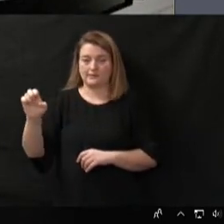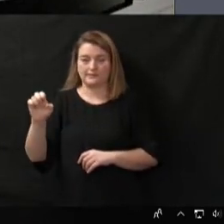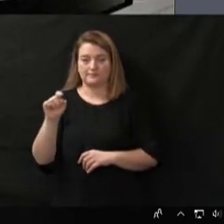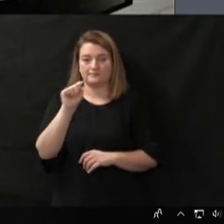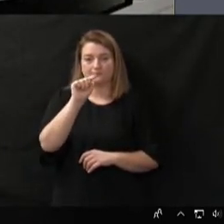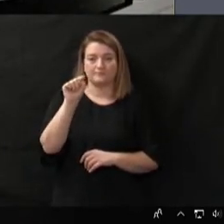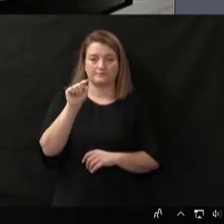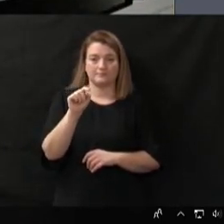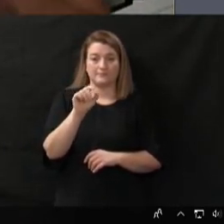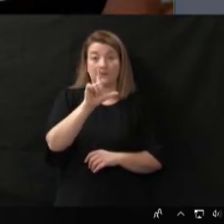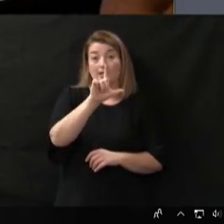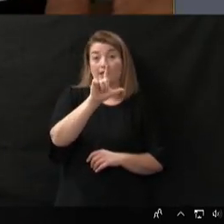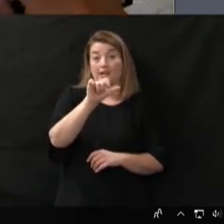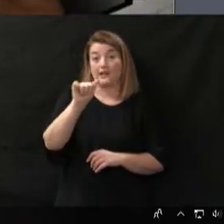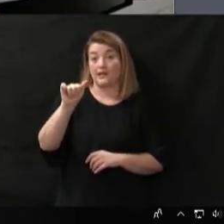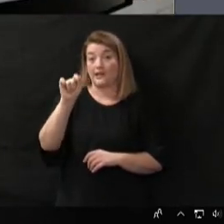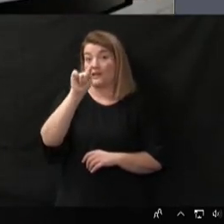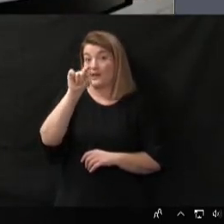Jane.